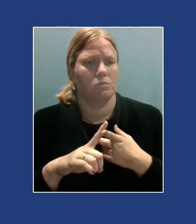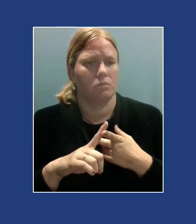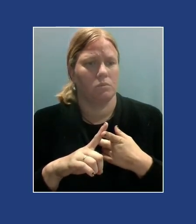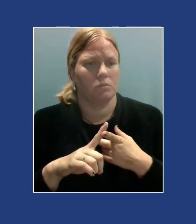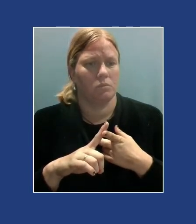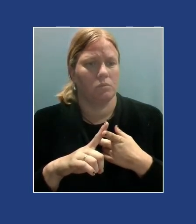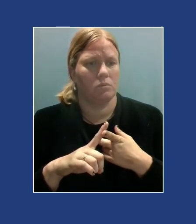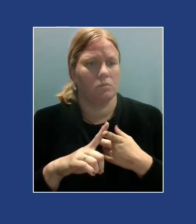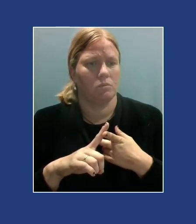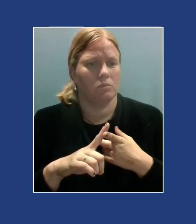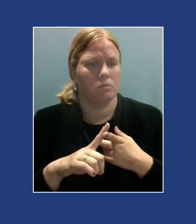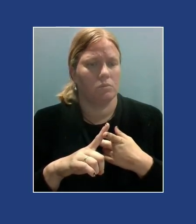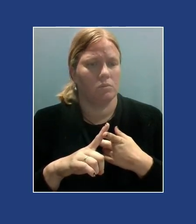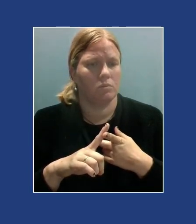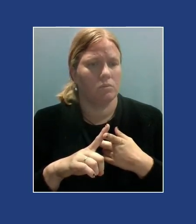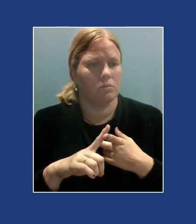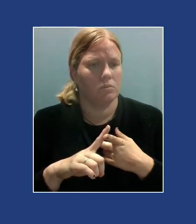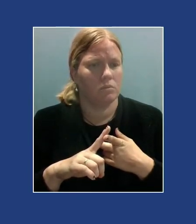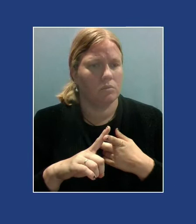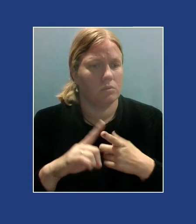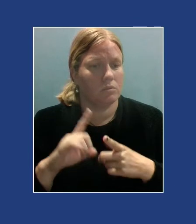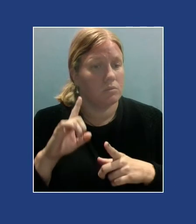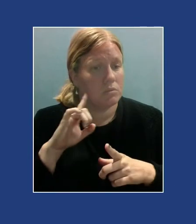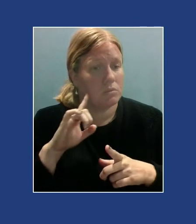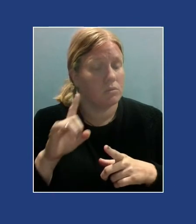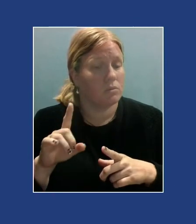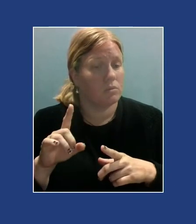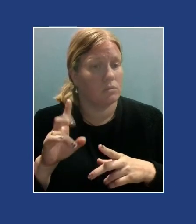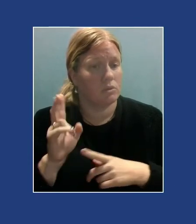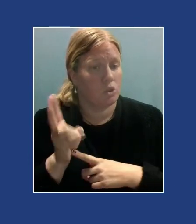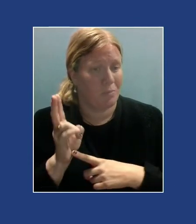And is that right?